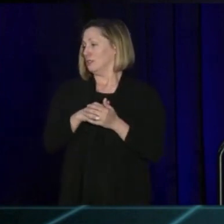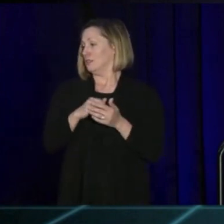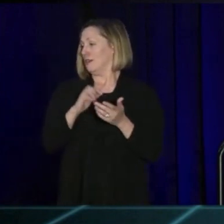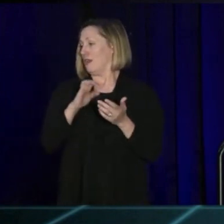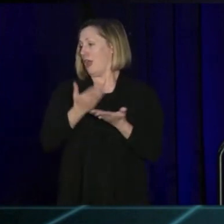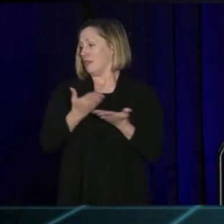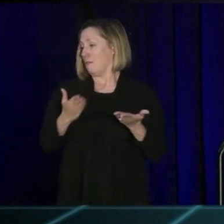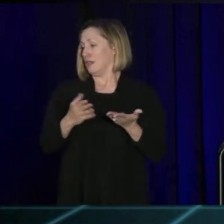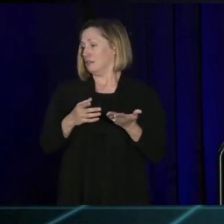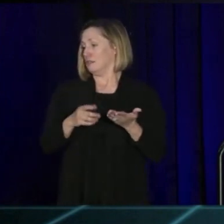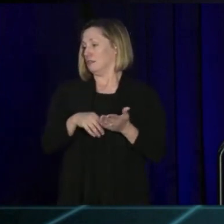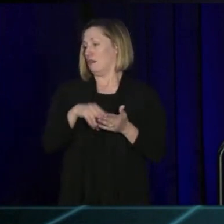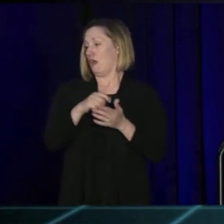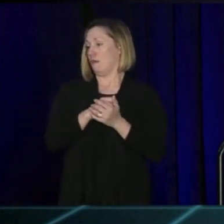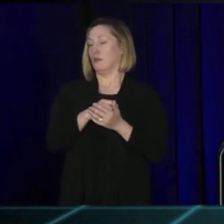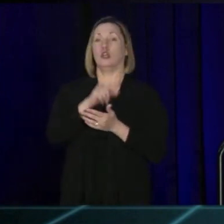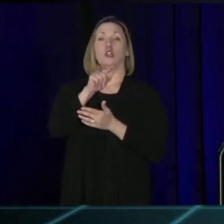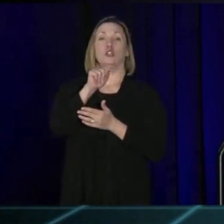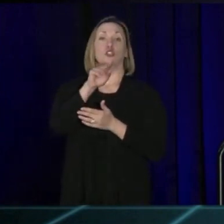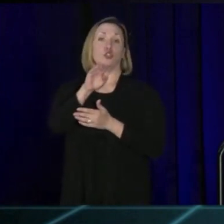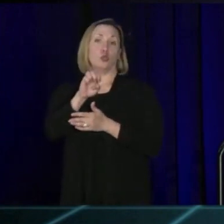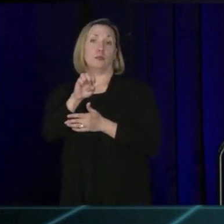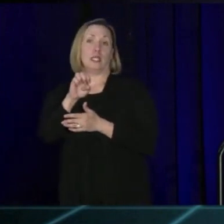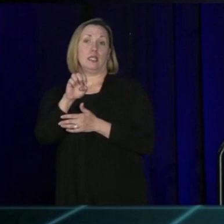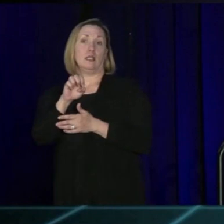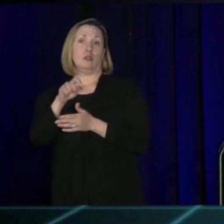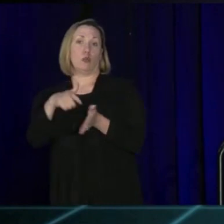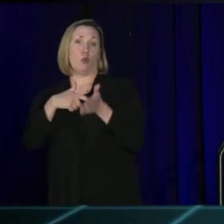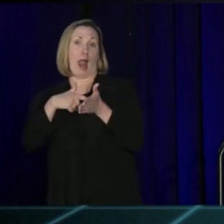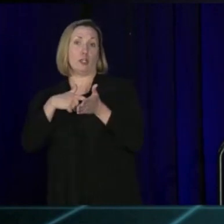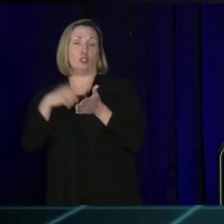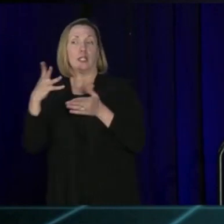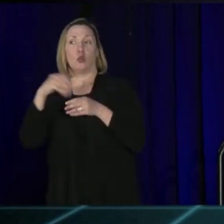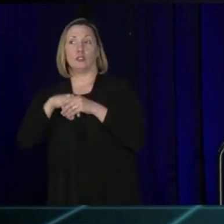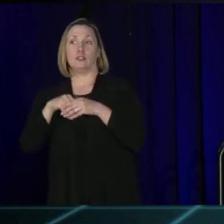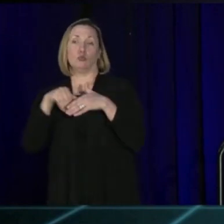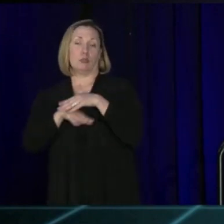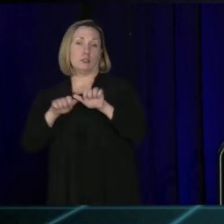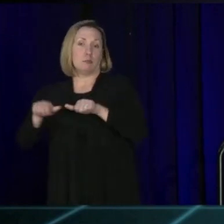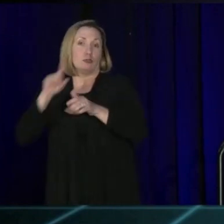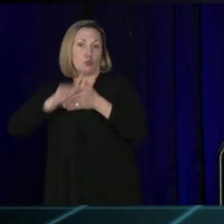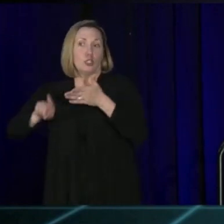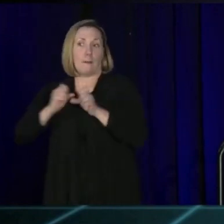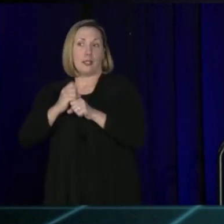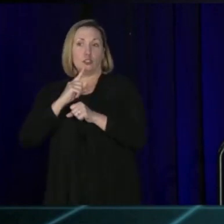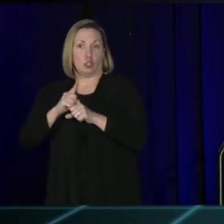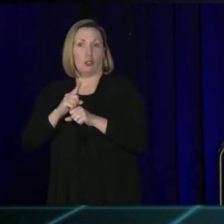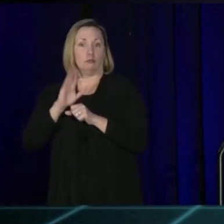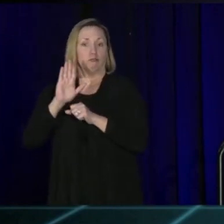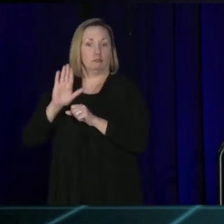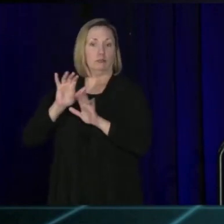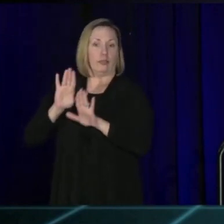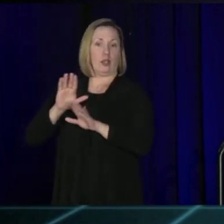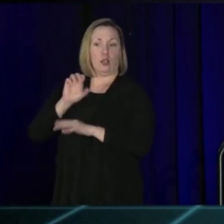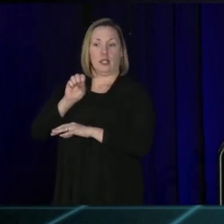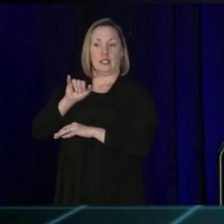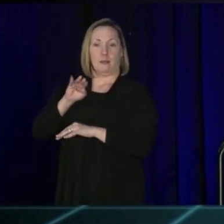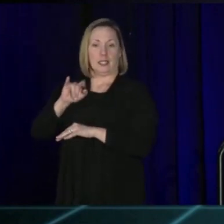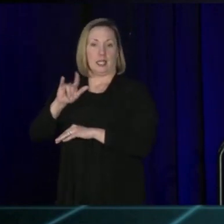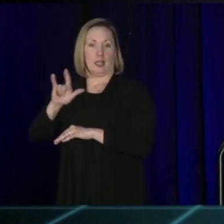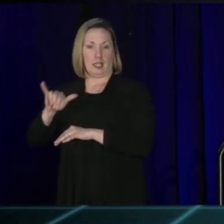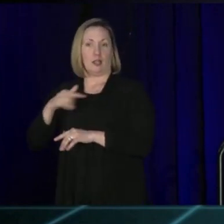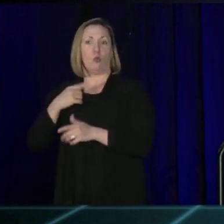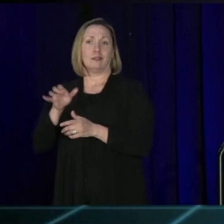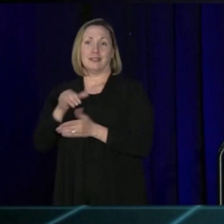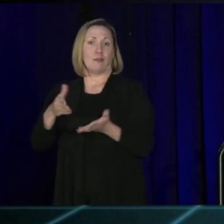required using to be required, which goes into accessibility tree and checks that it is set there semantically. Or we can, in the same way, we